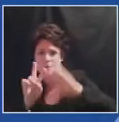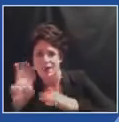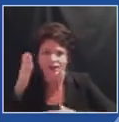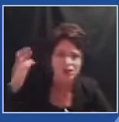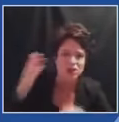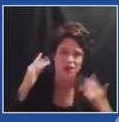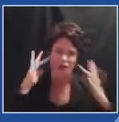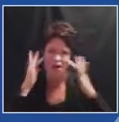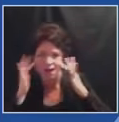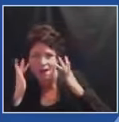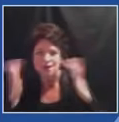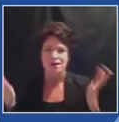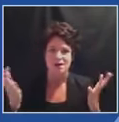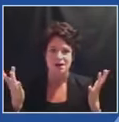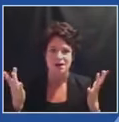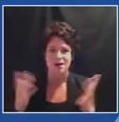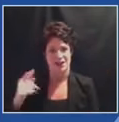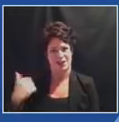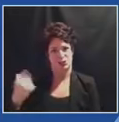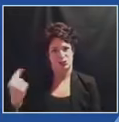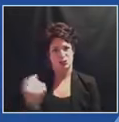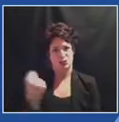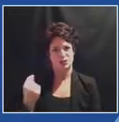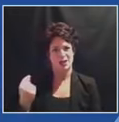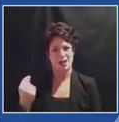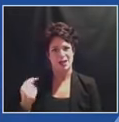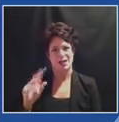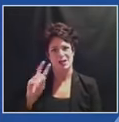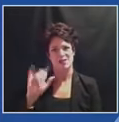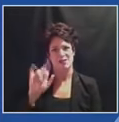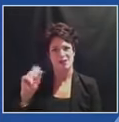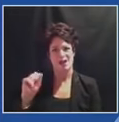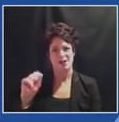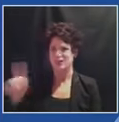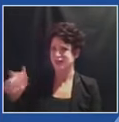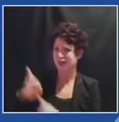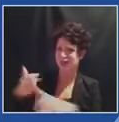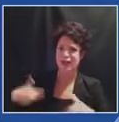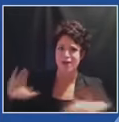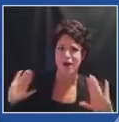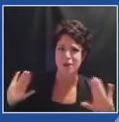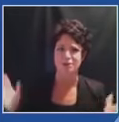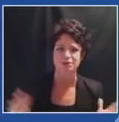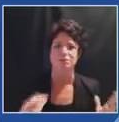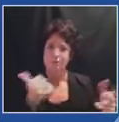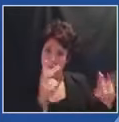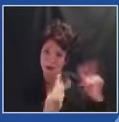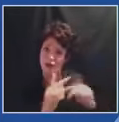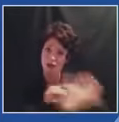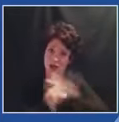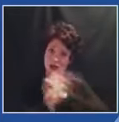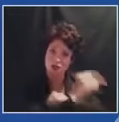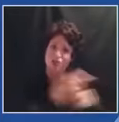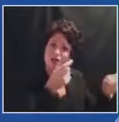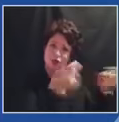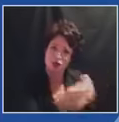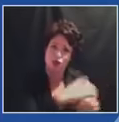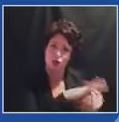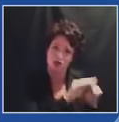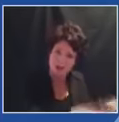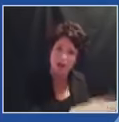I said on Tuesday, he surrendered to this virus. Other countries have figured out how to get the virus under control and reopen